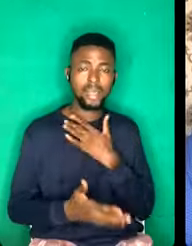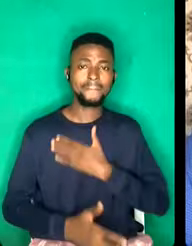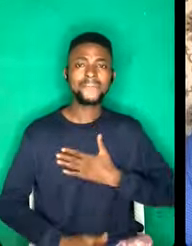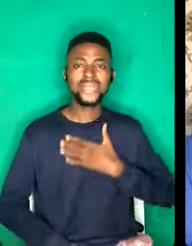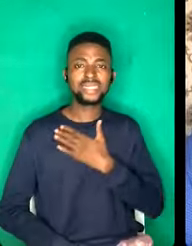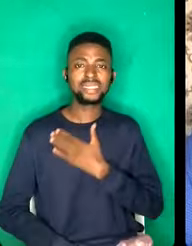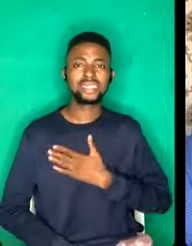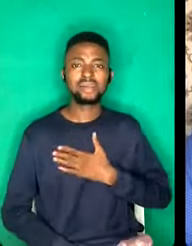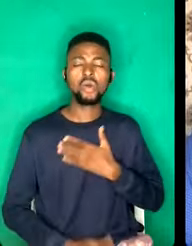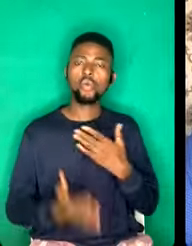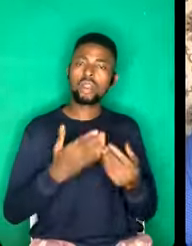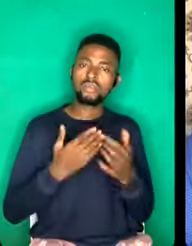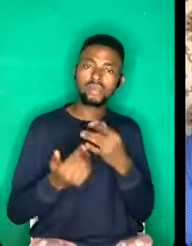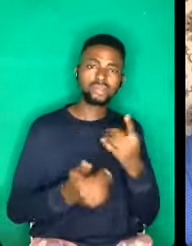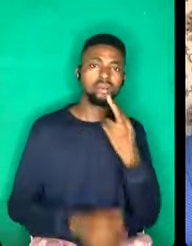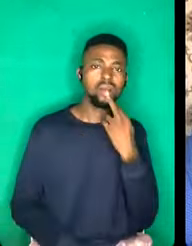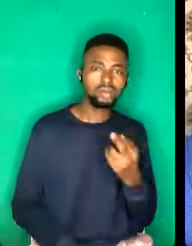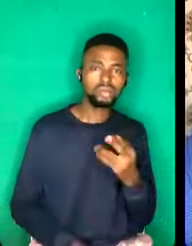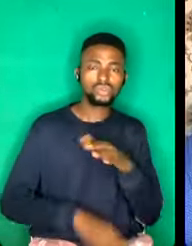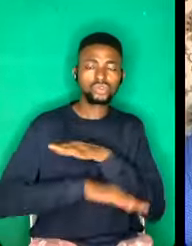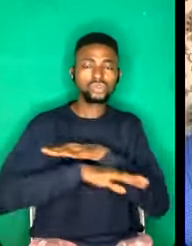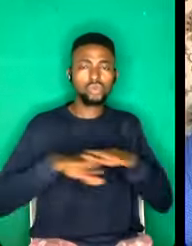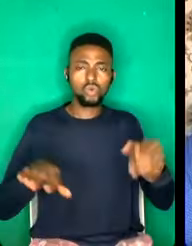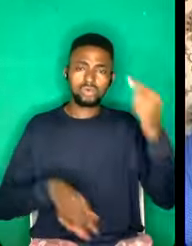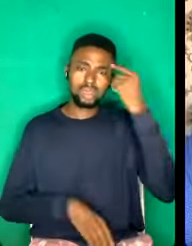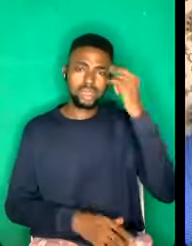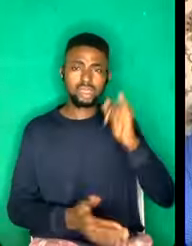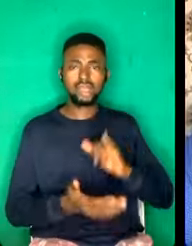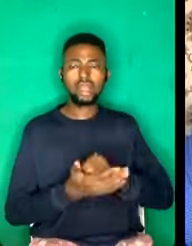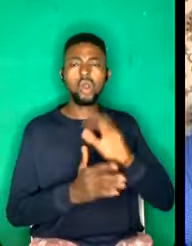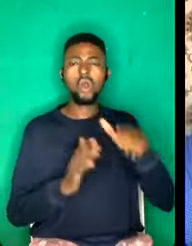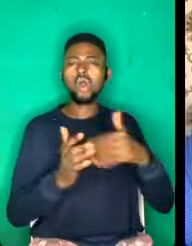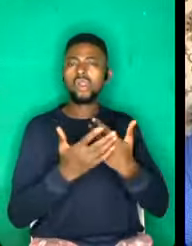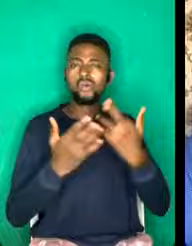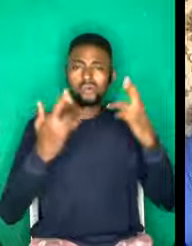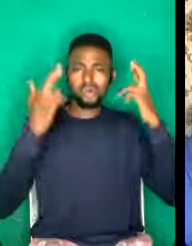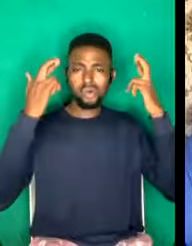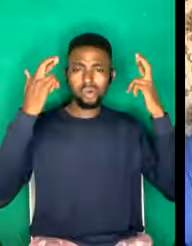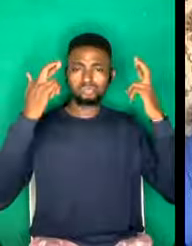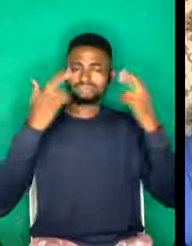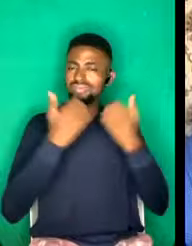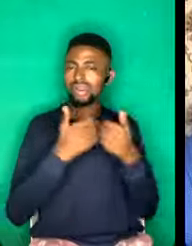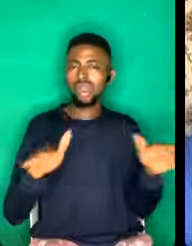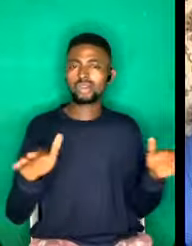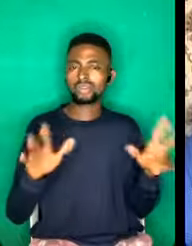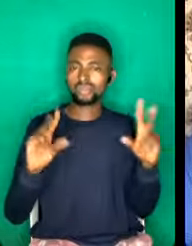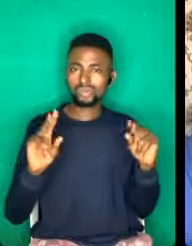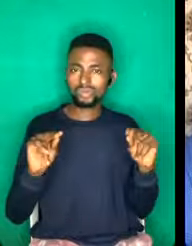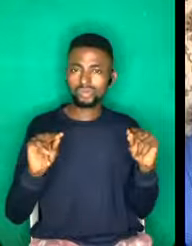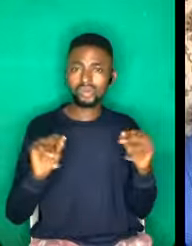wherever you are, do not think that all hope is lost, but rather now is the time to